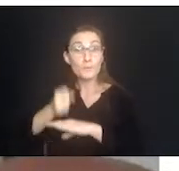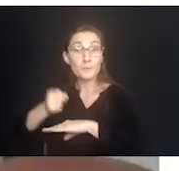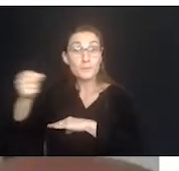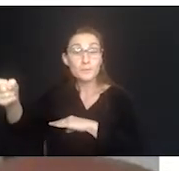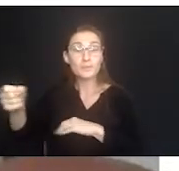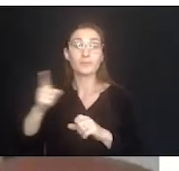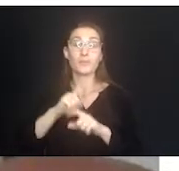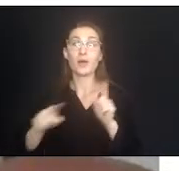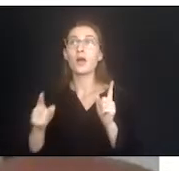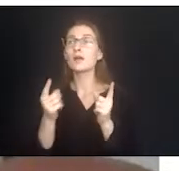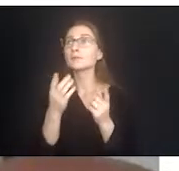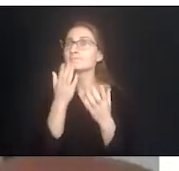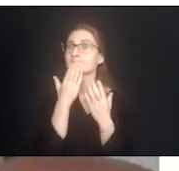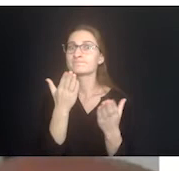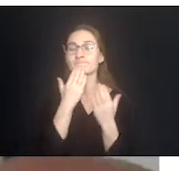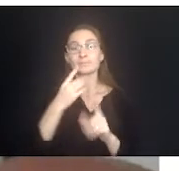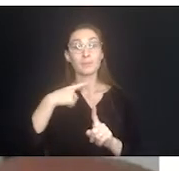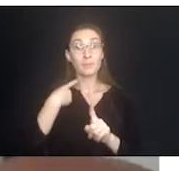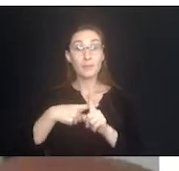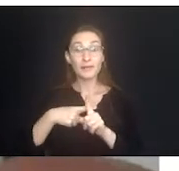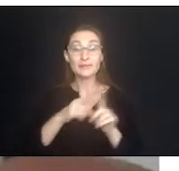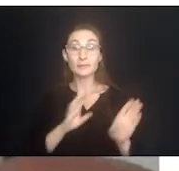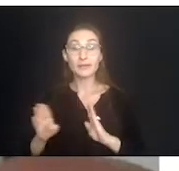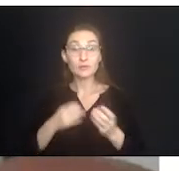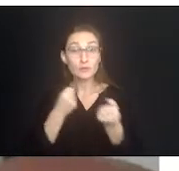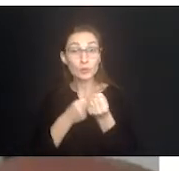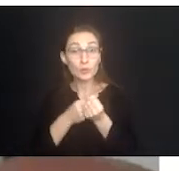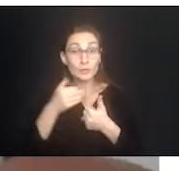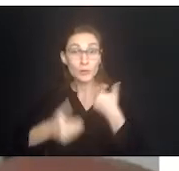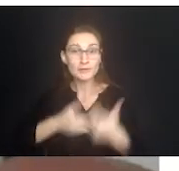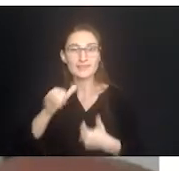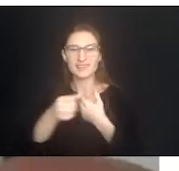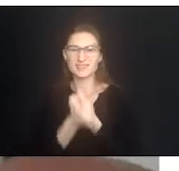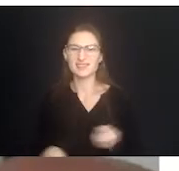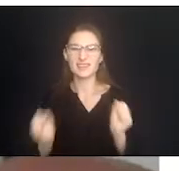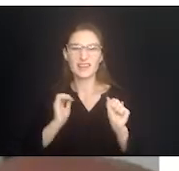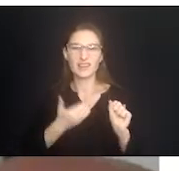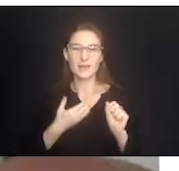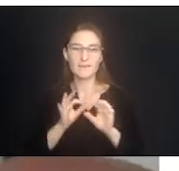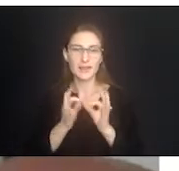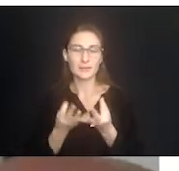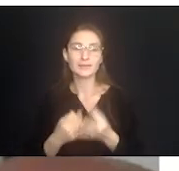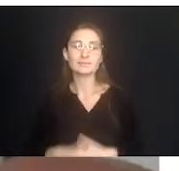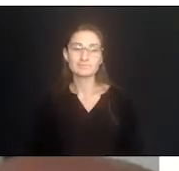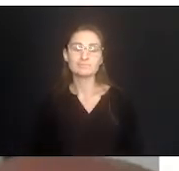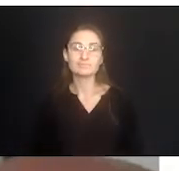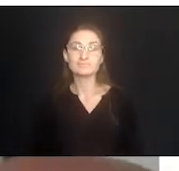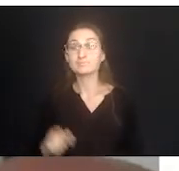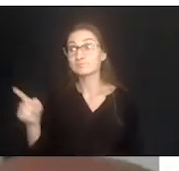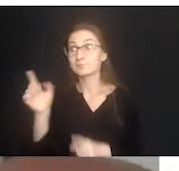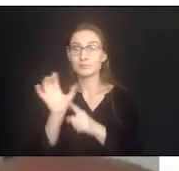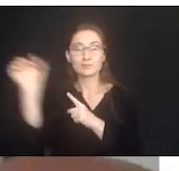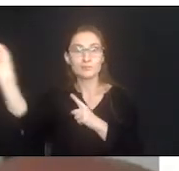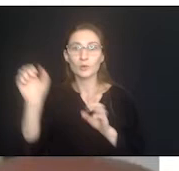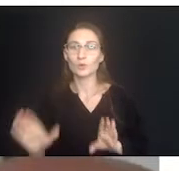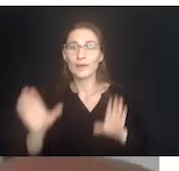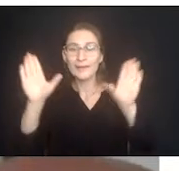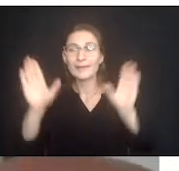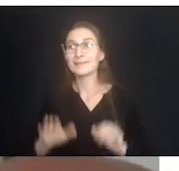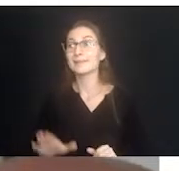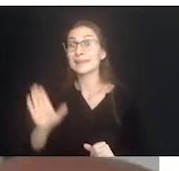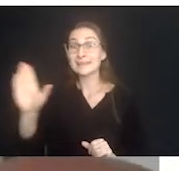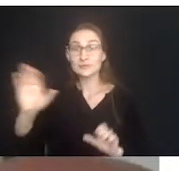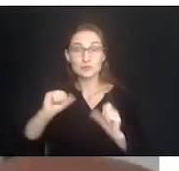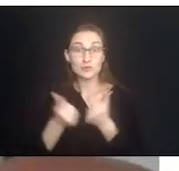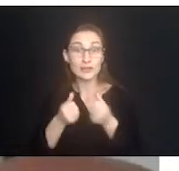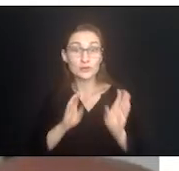considering group home placement for Richie, but thankfully using the positive behavior support process saved us as a family. Today, Richie's doing